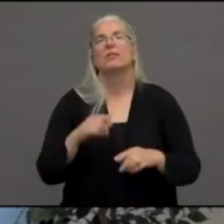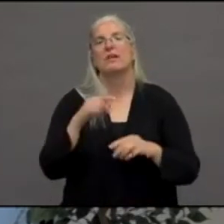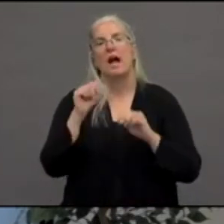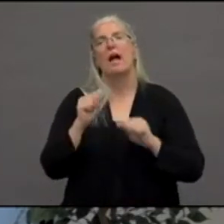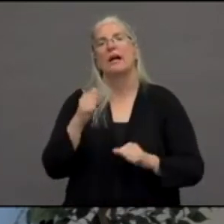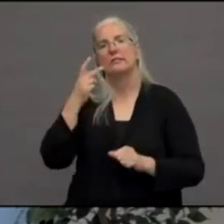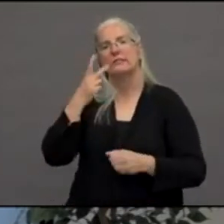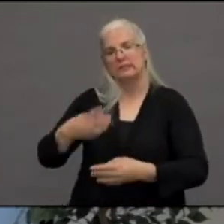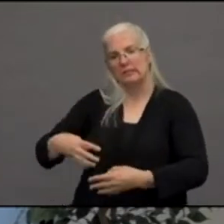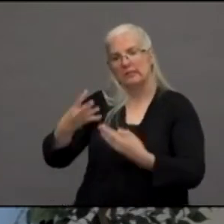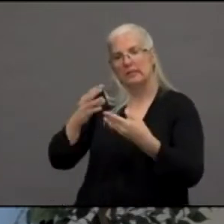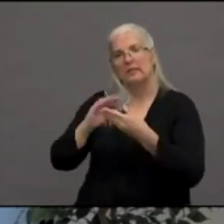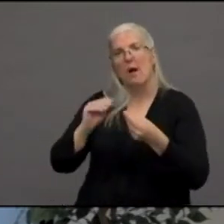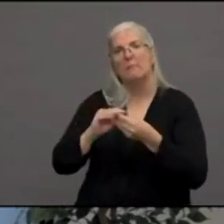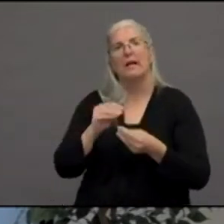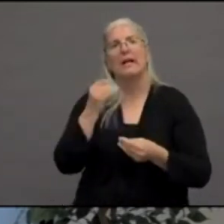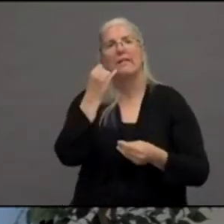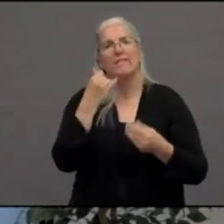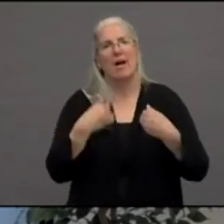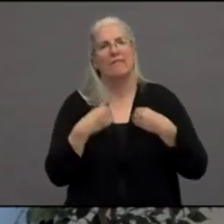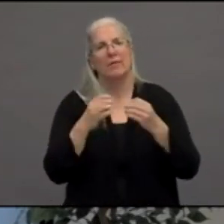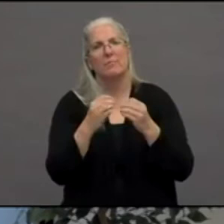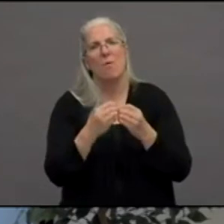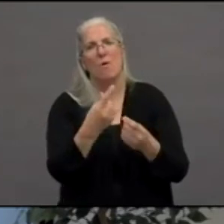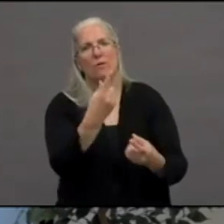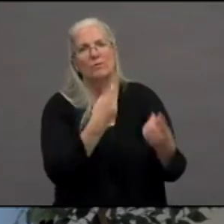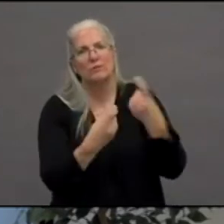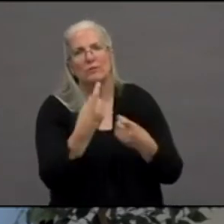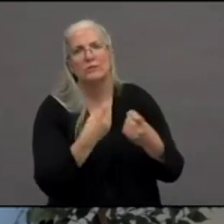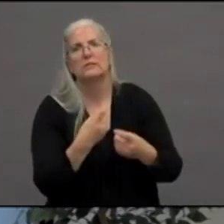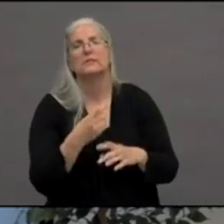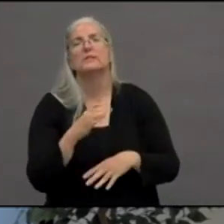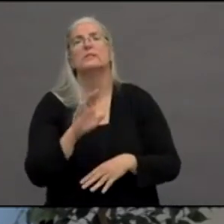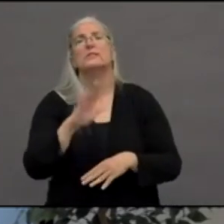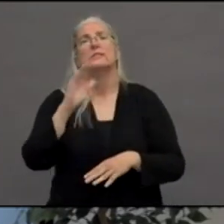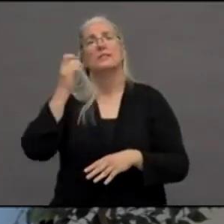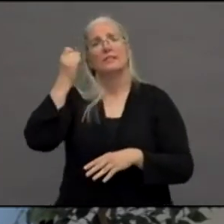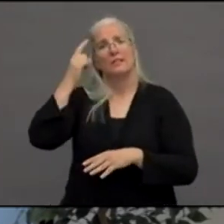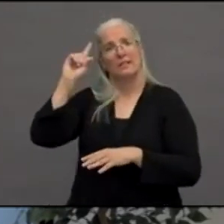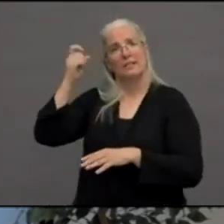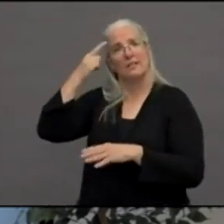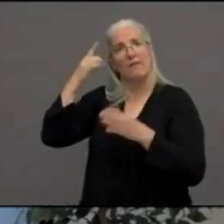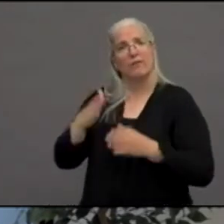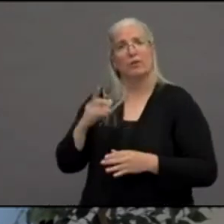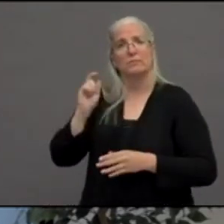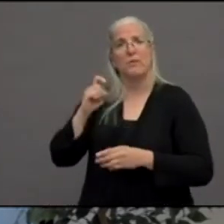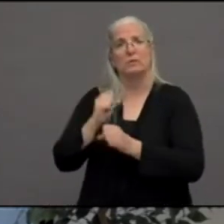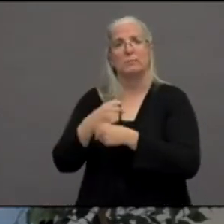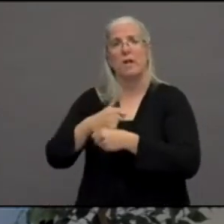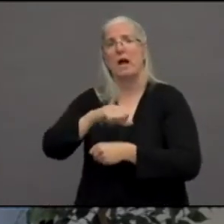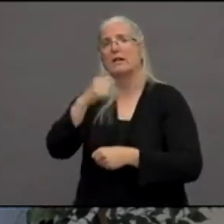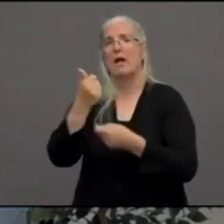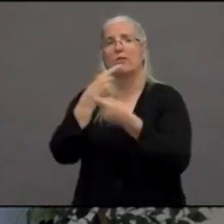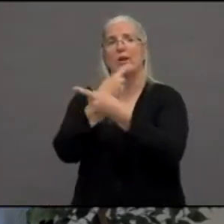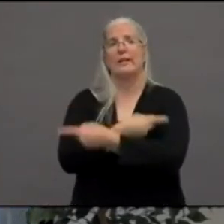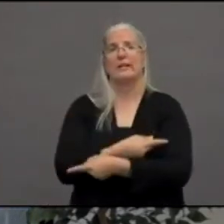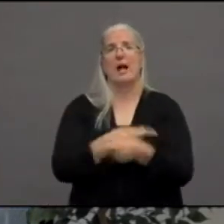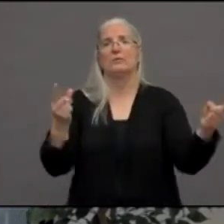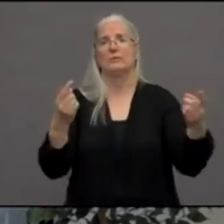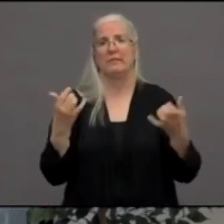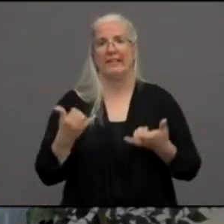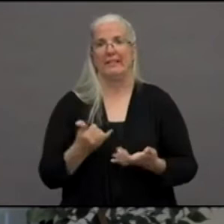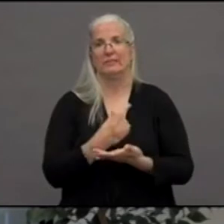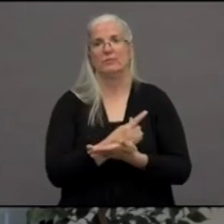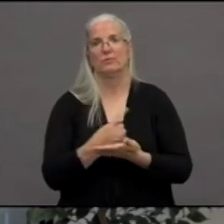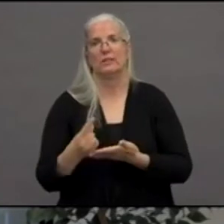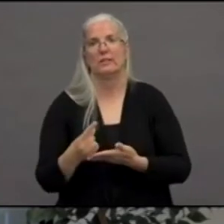is supposed to make another announcement this week, or I mean. So our understanding is that the governor is going